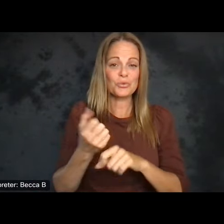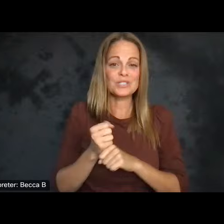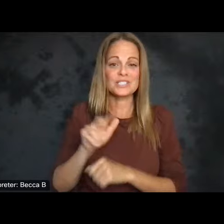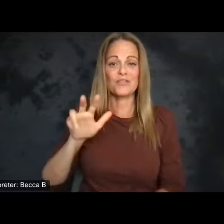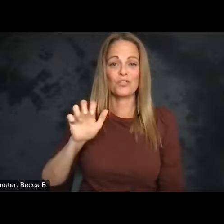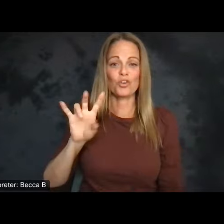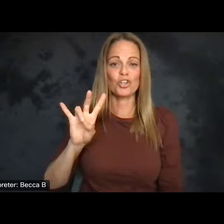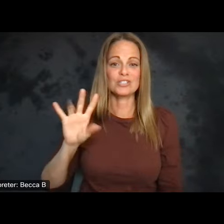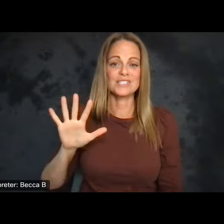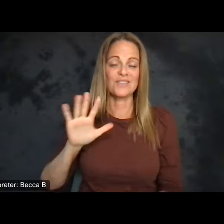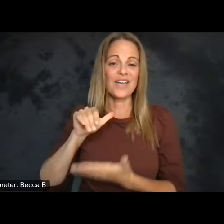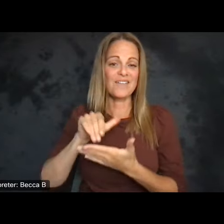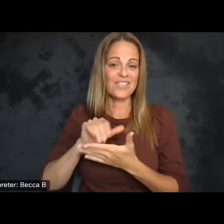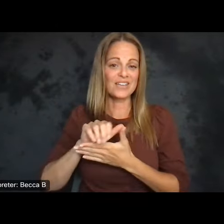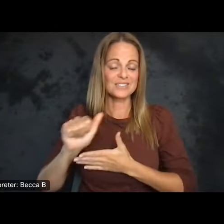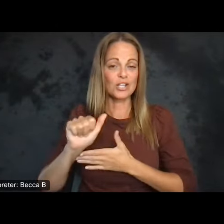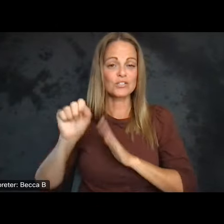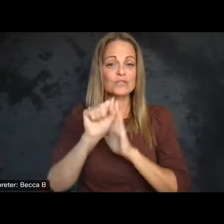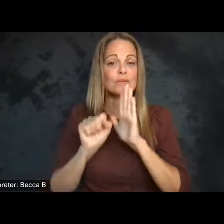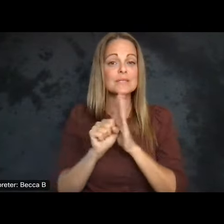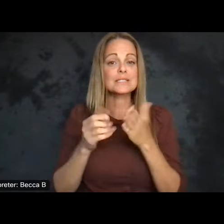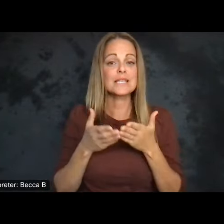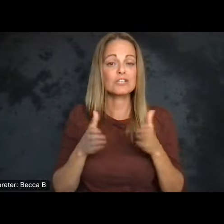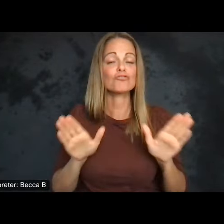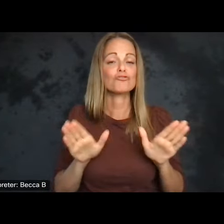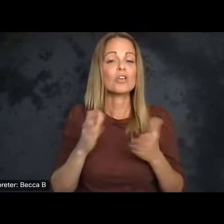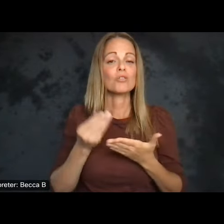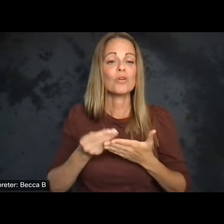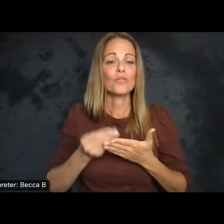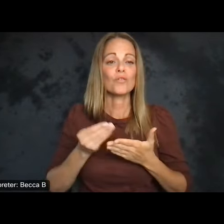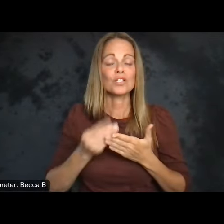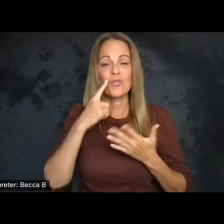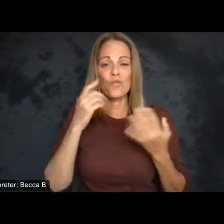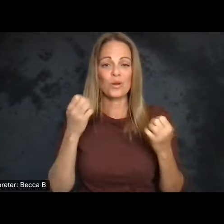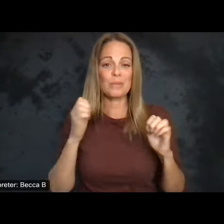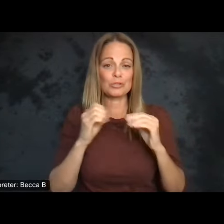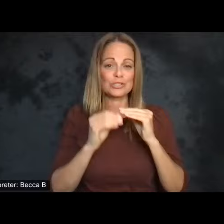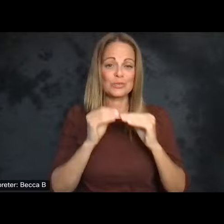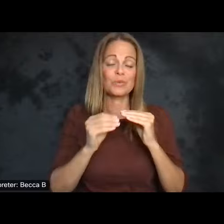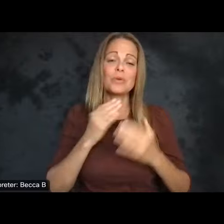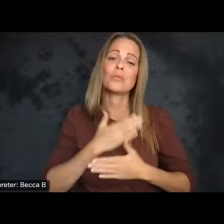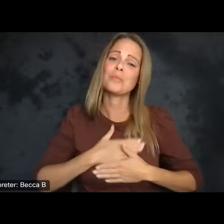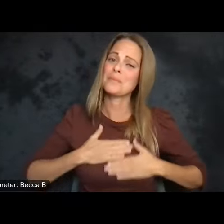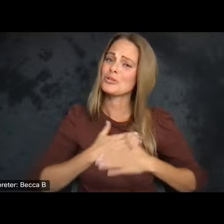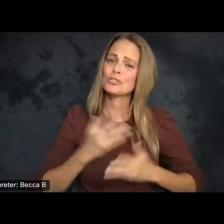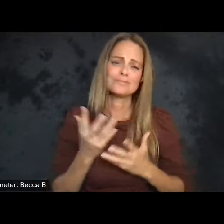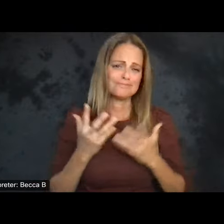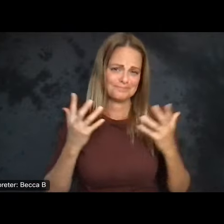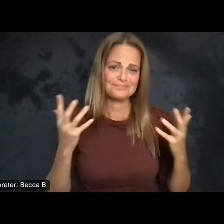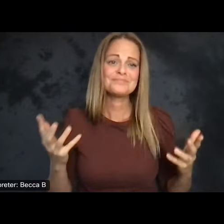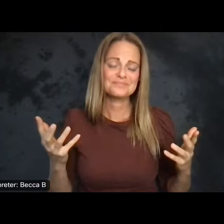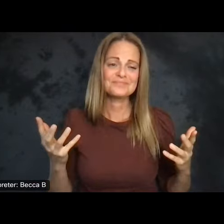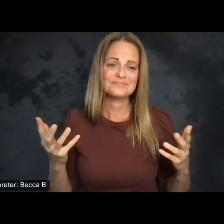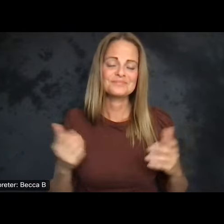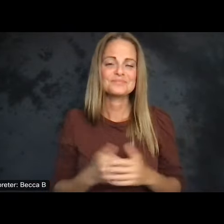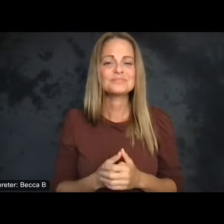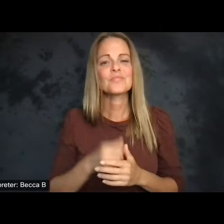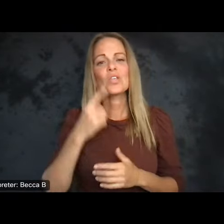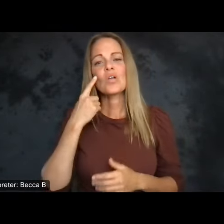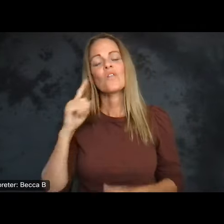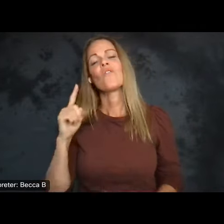$375,000 from the State General Fund in emergency repair monies, and we greatly appreciate that. However, for